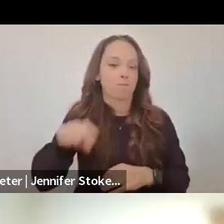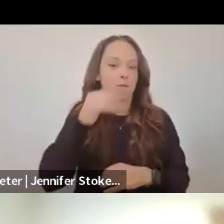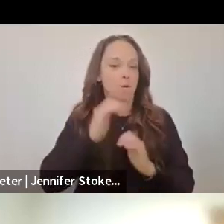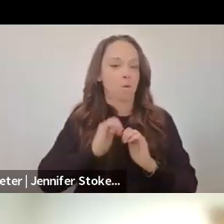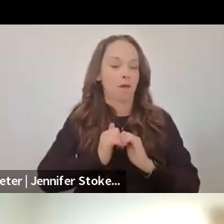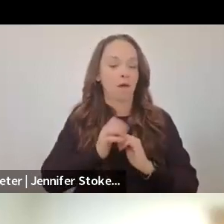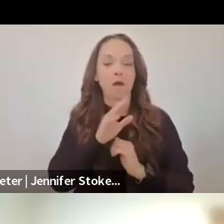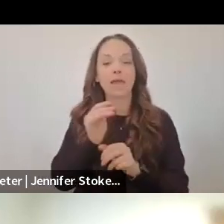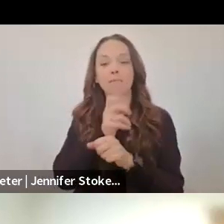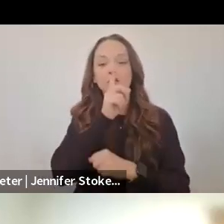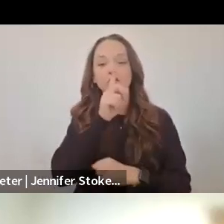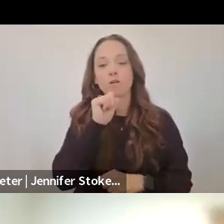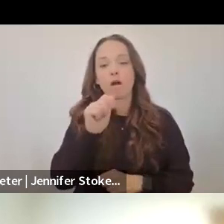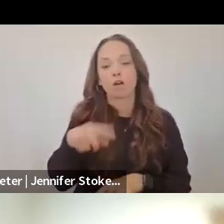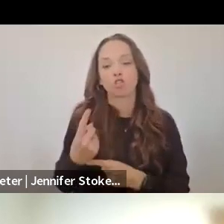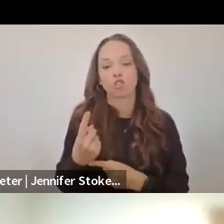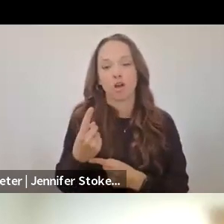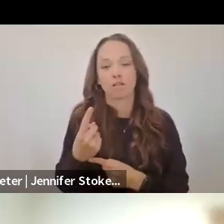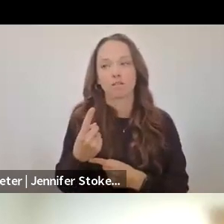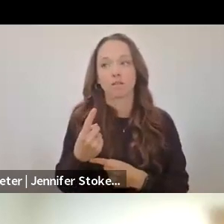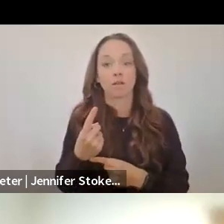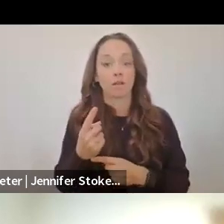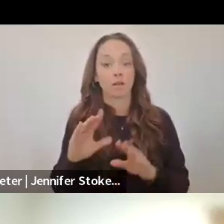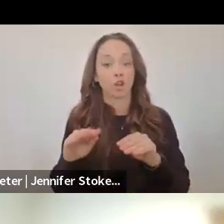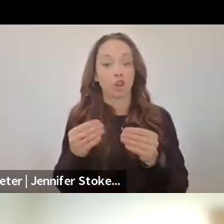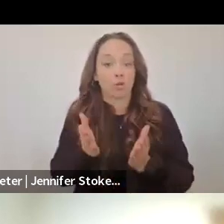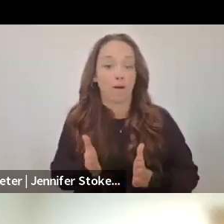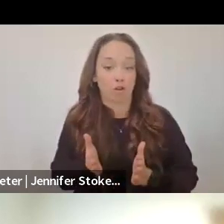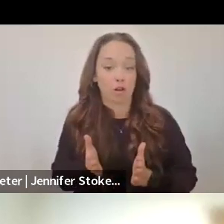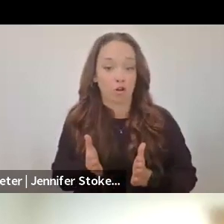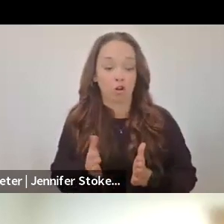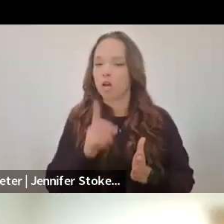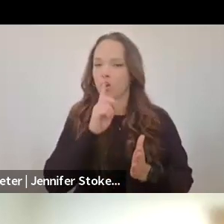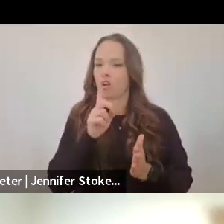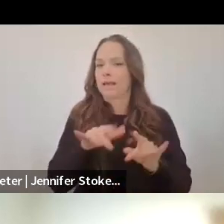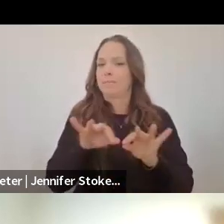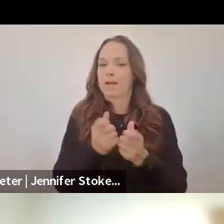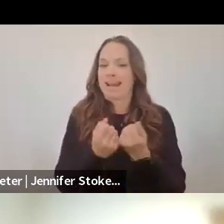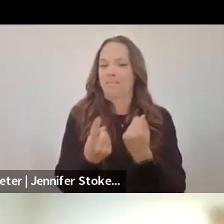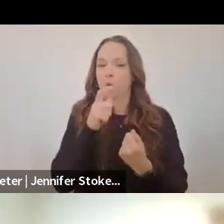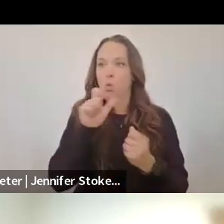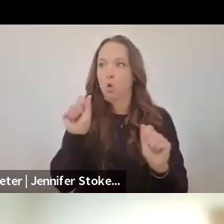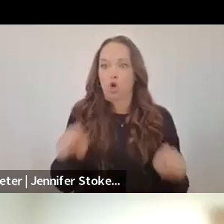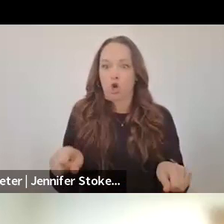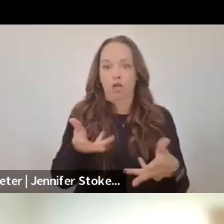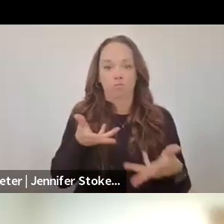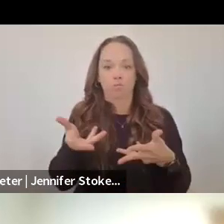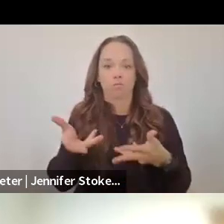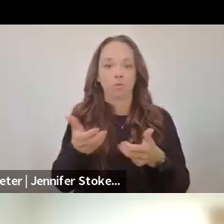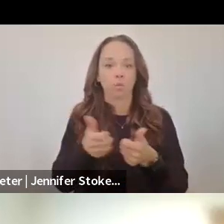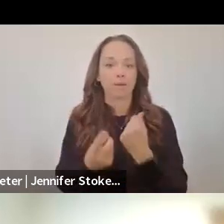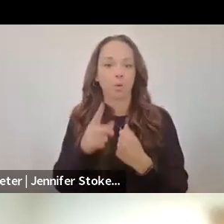know, it's not just the front line, it's not just the providers, but it's everybody who may interact with an individual with limited